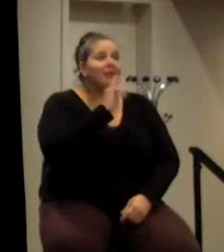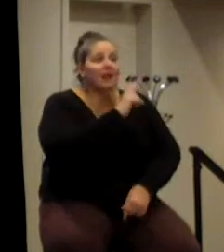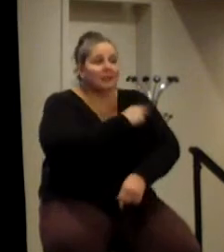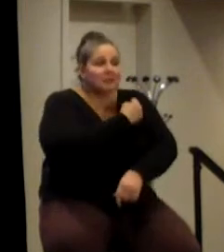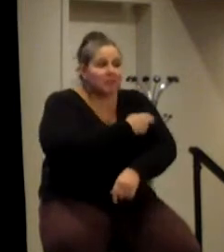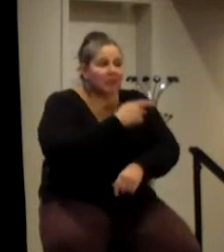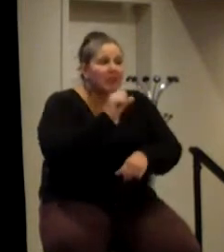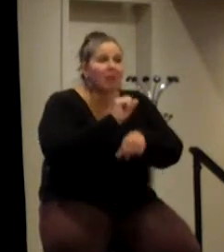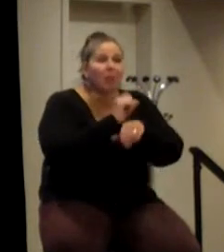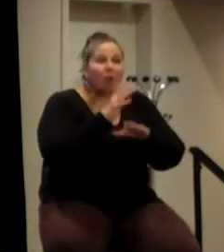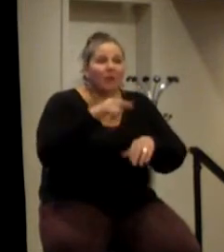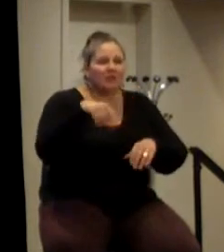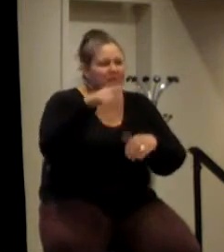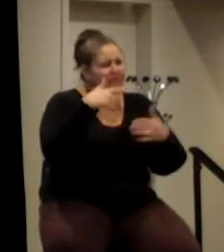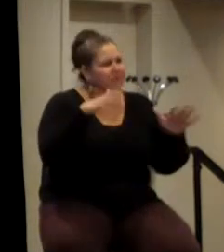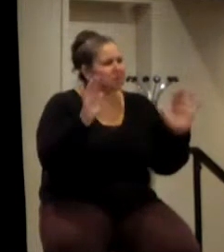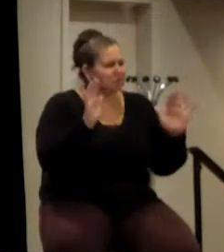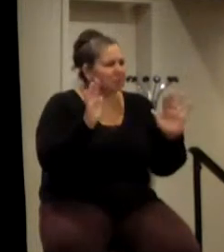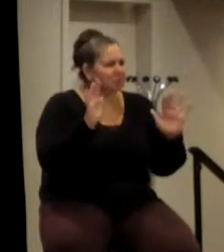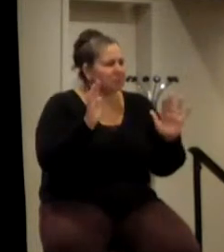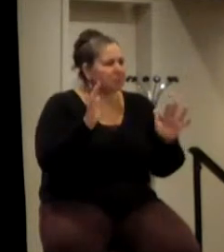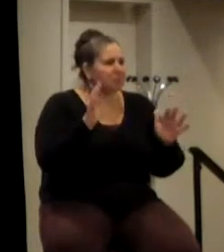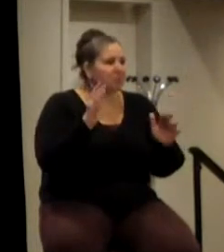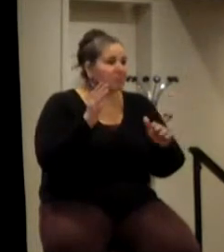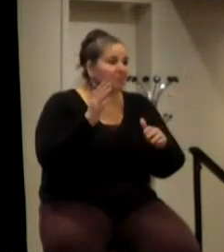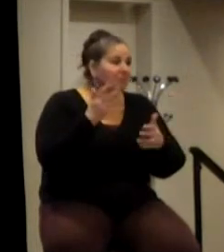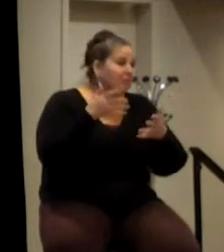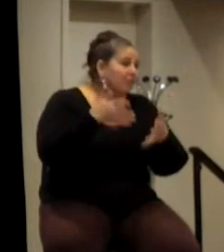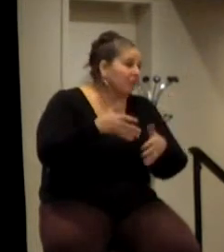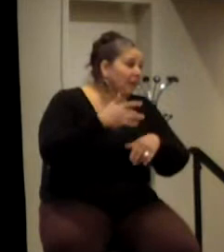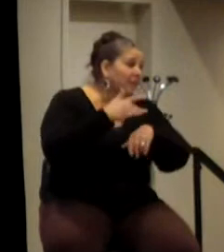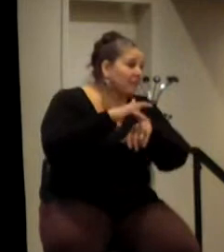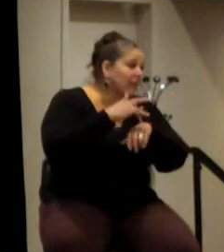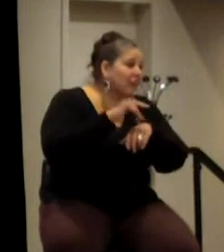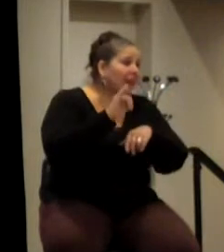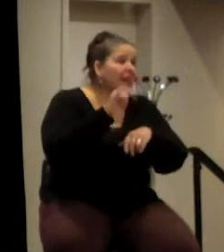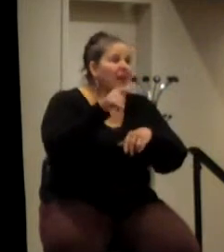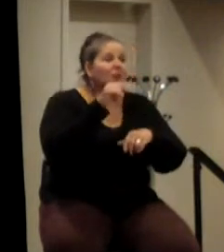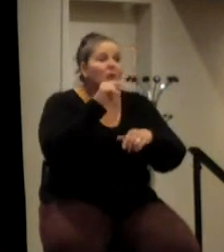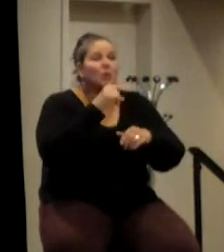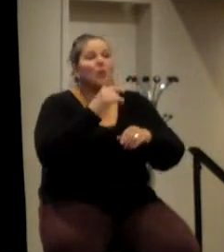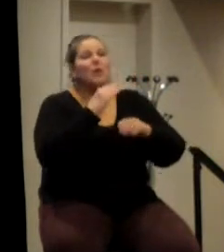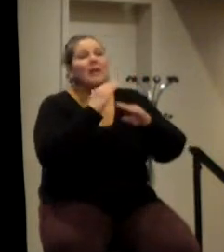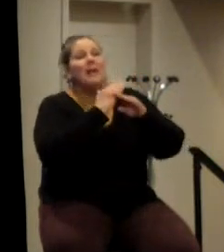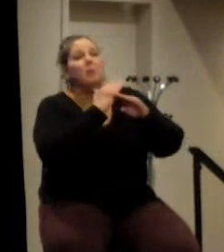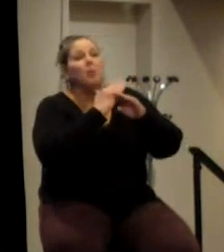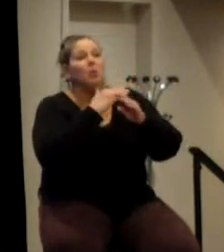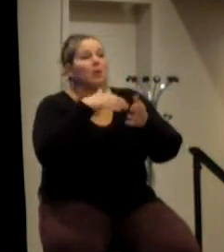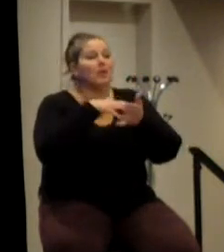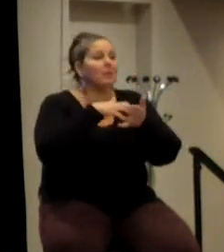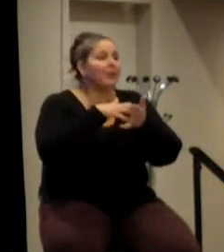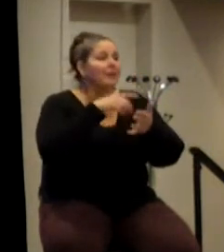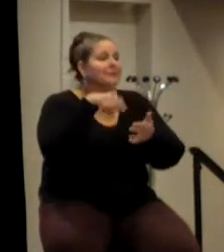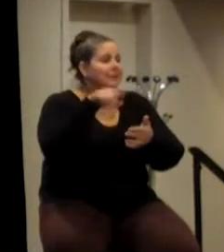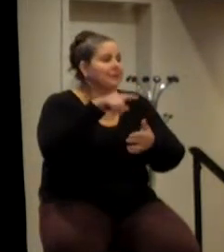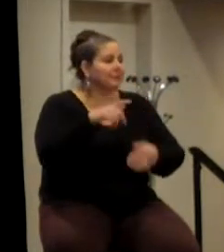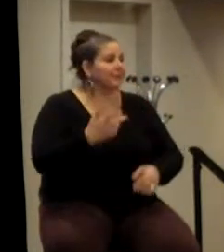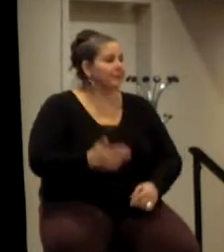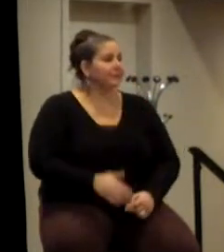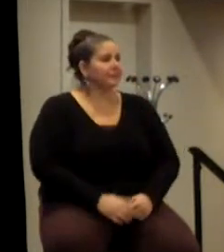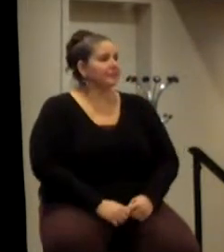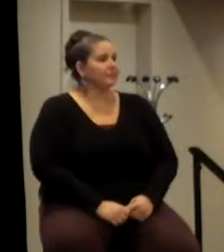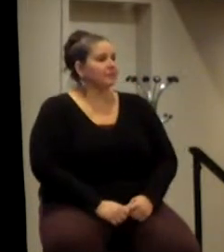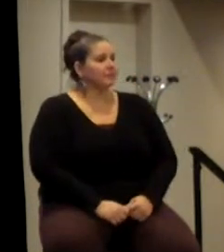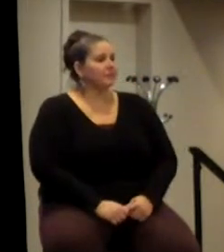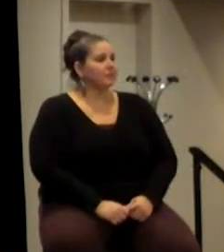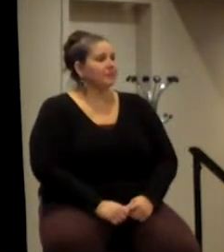is now available for immunocompromised and comorbidities. So it's getting better. It's not where